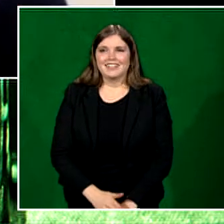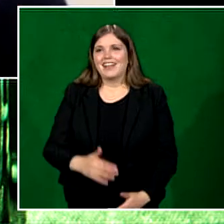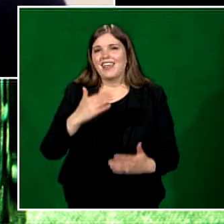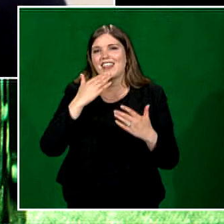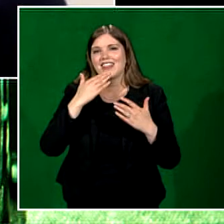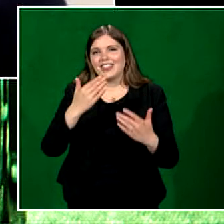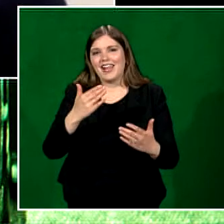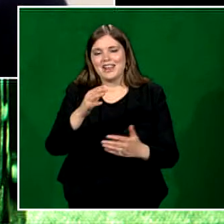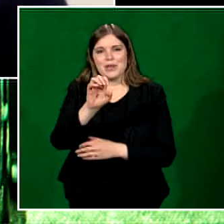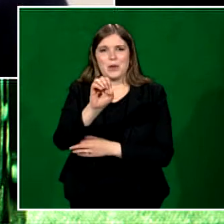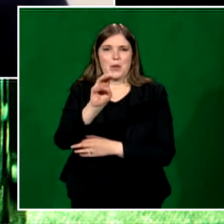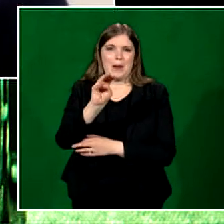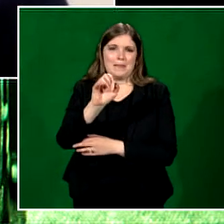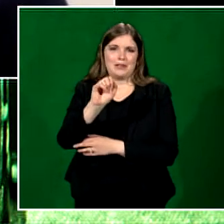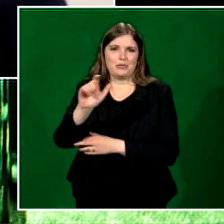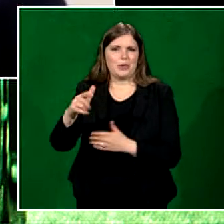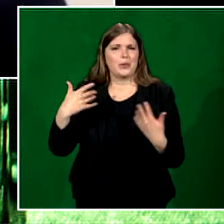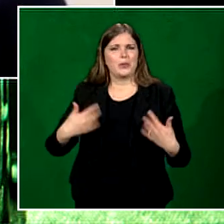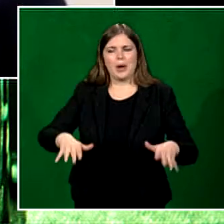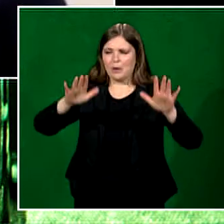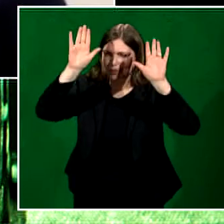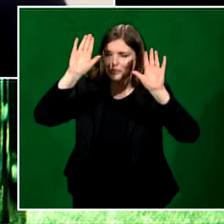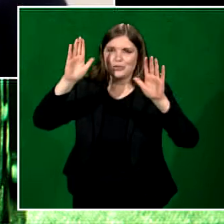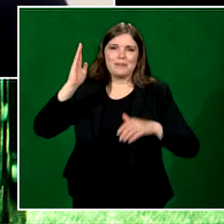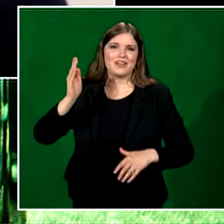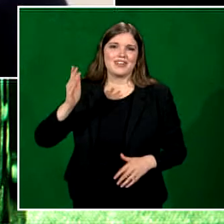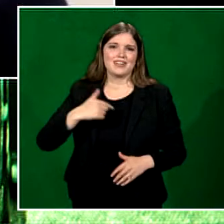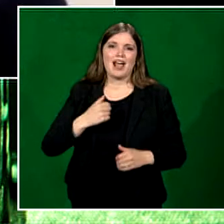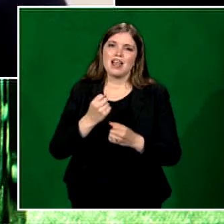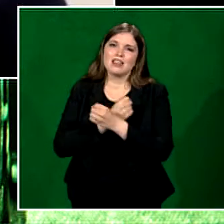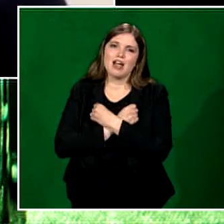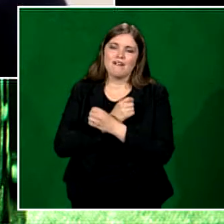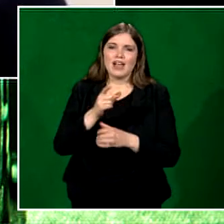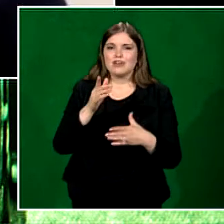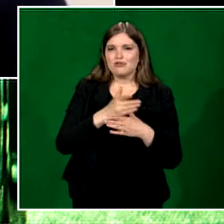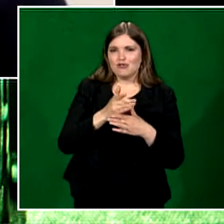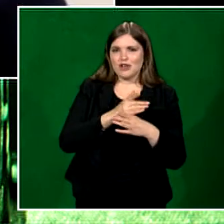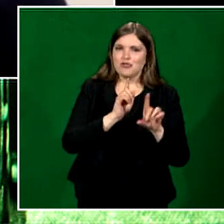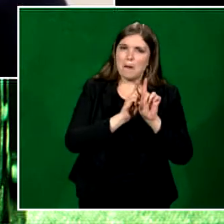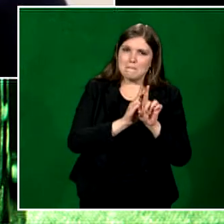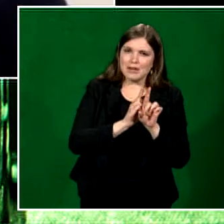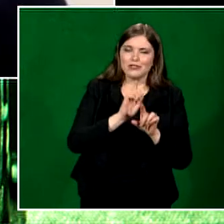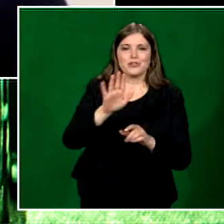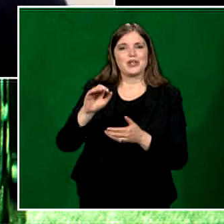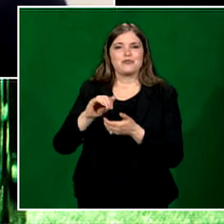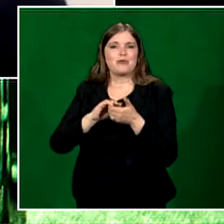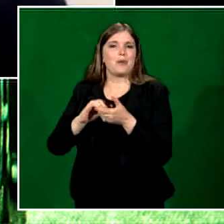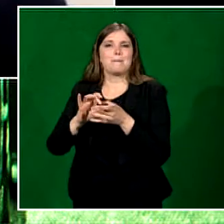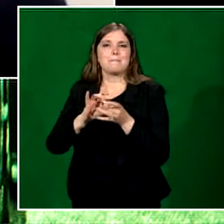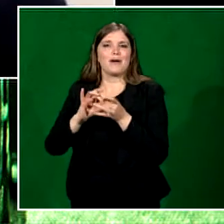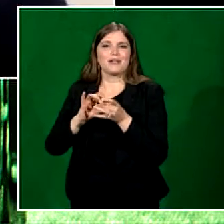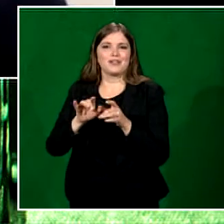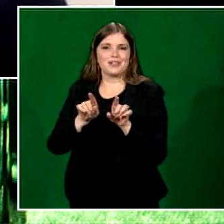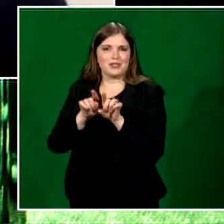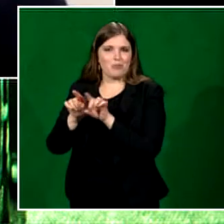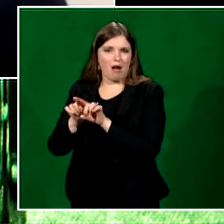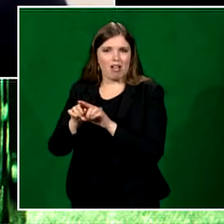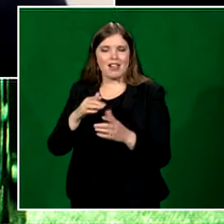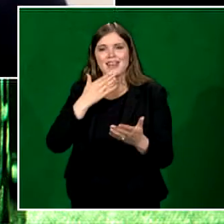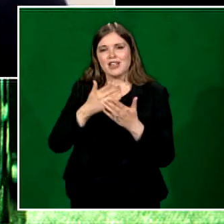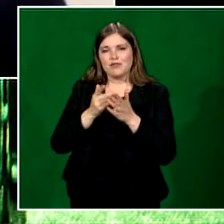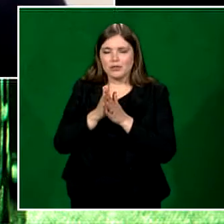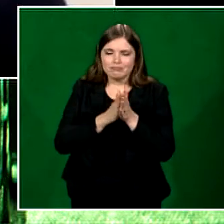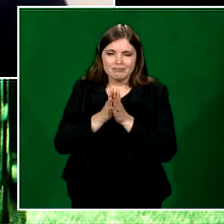Thank you, Emmanuel. Great presentation. Love that you shared your mentors and partners as well. Thank you for your tenacity for this